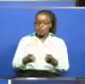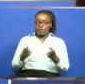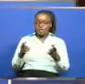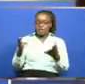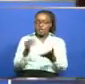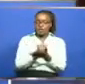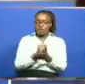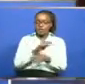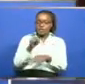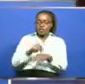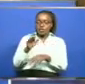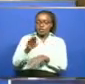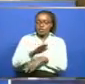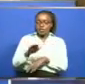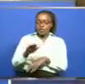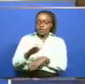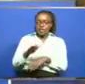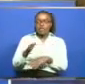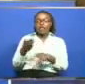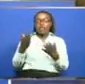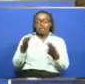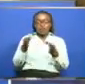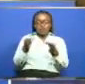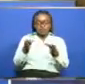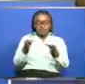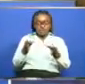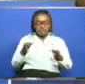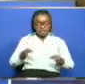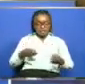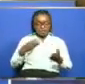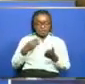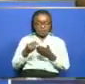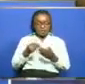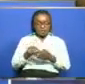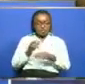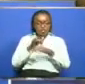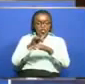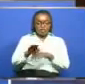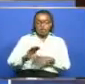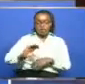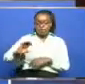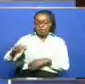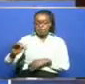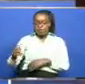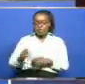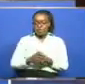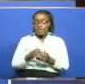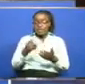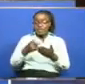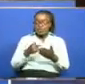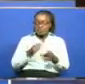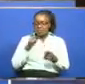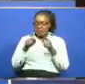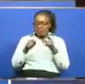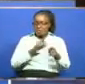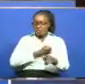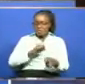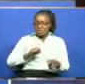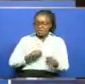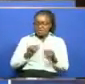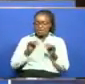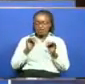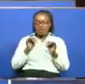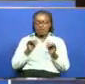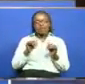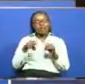National Assembly, paving way for the Treasury to disburse monies to counties. During the debate, MPs faulted the Senate for taking time